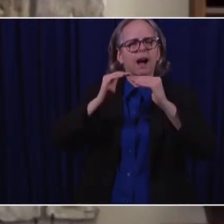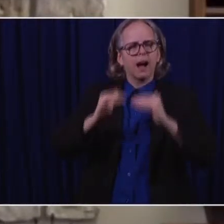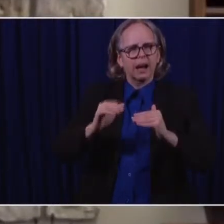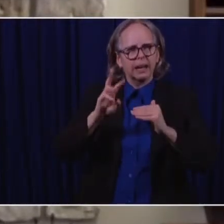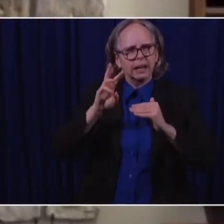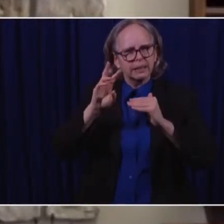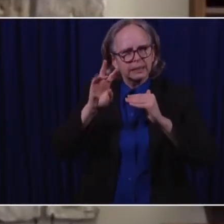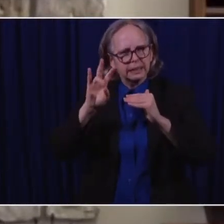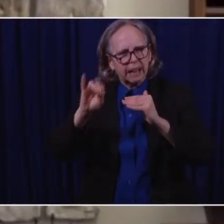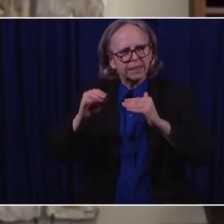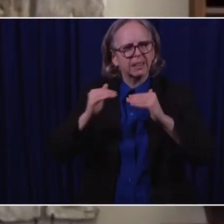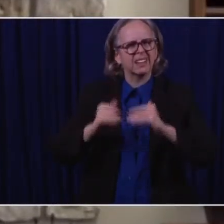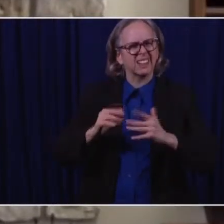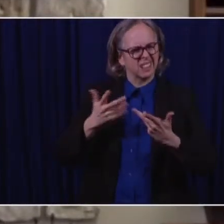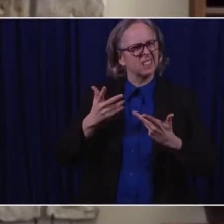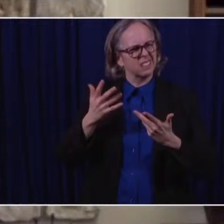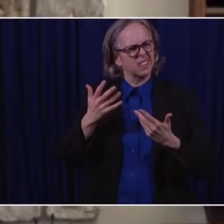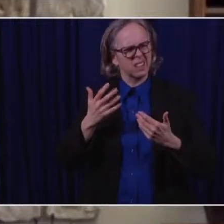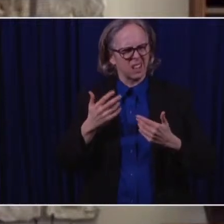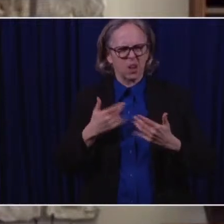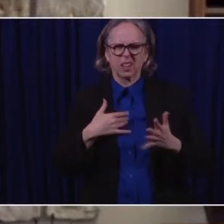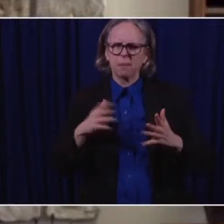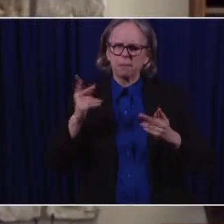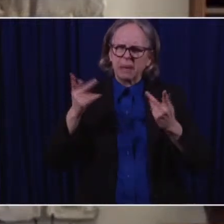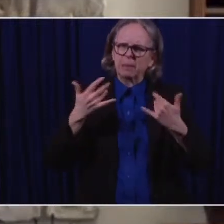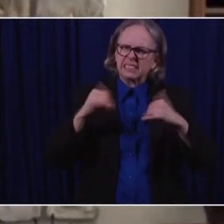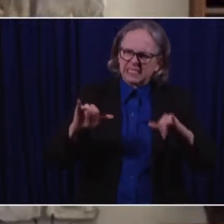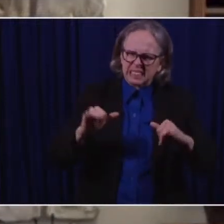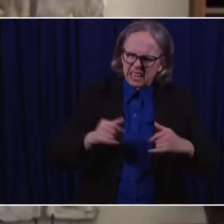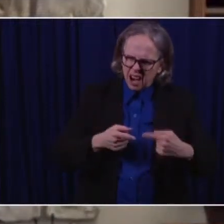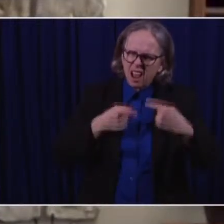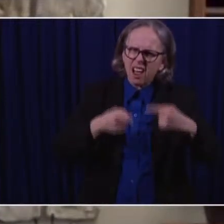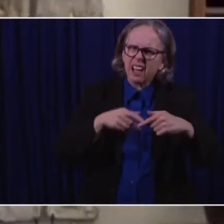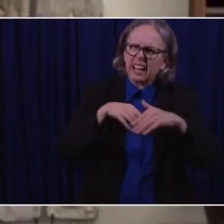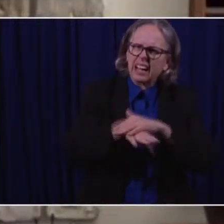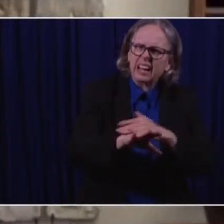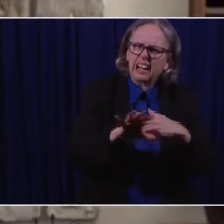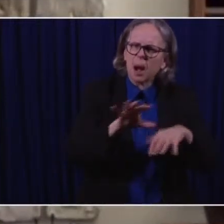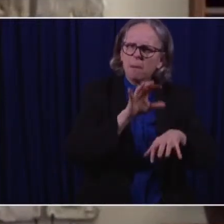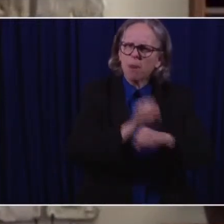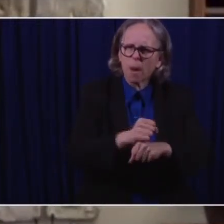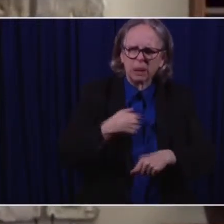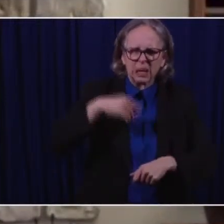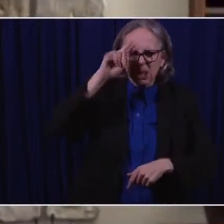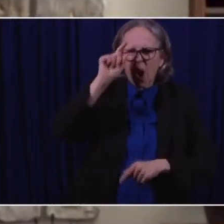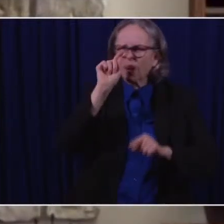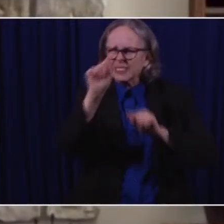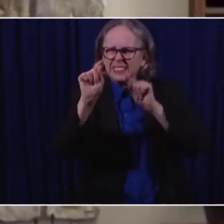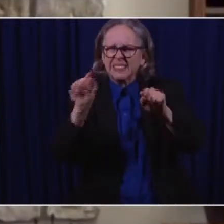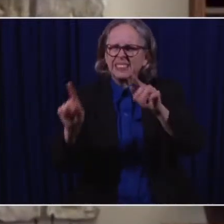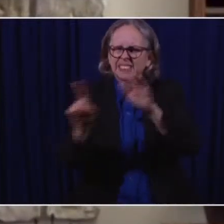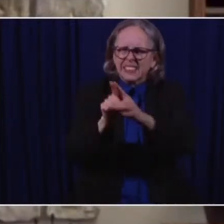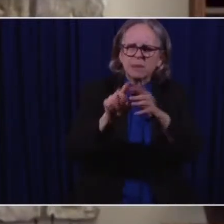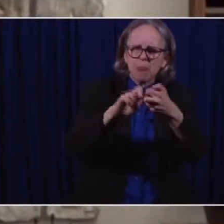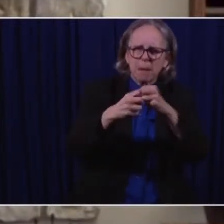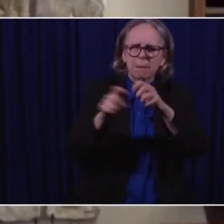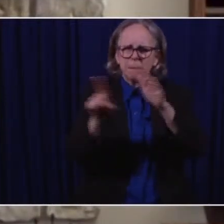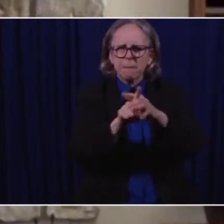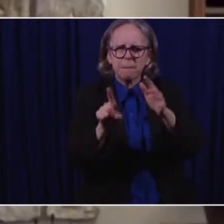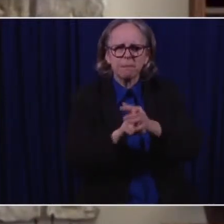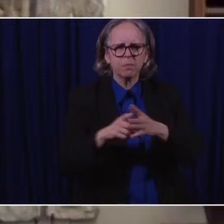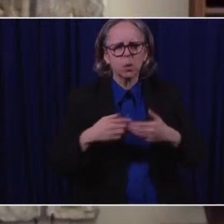having, difficulty. But with the increase in the vaccine that's coming, and a pretty good shot this